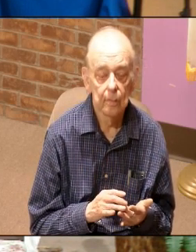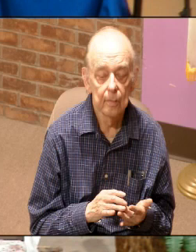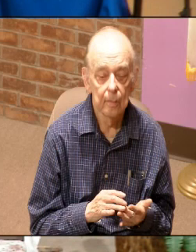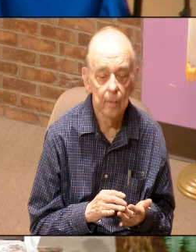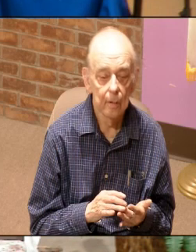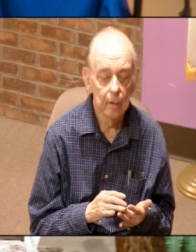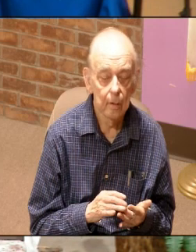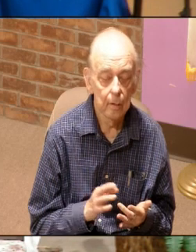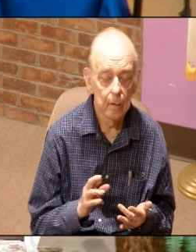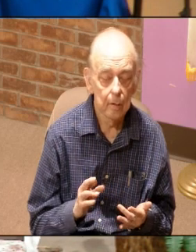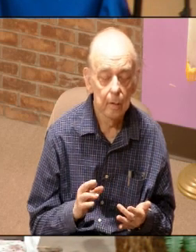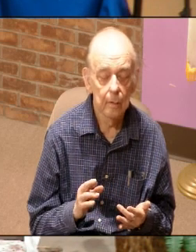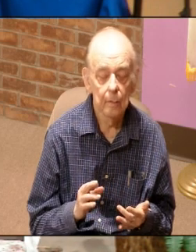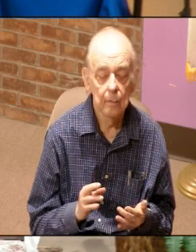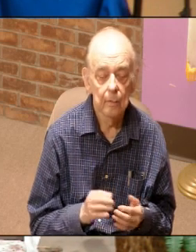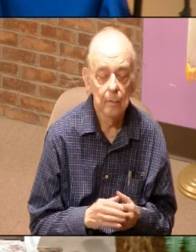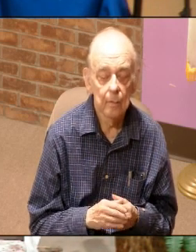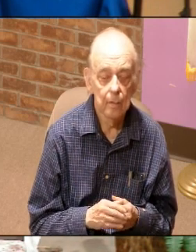Or,